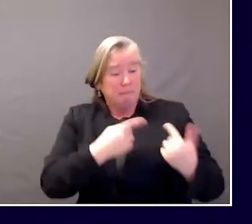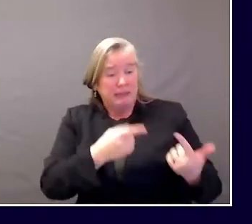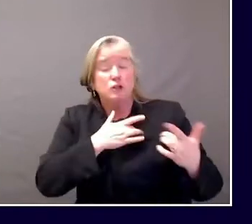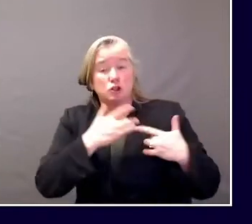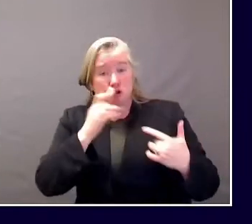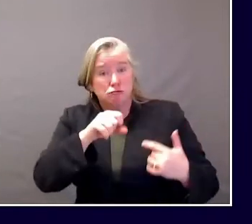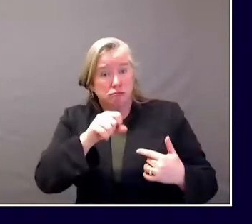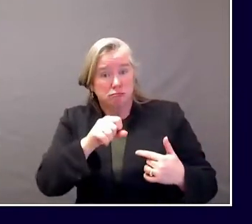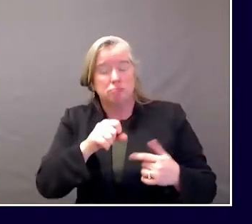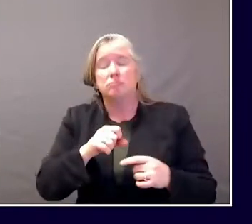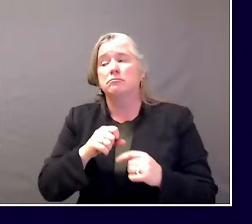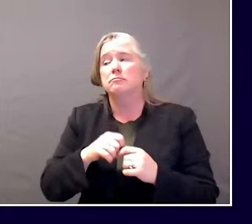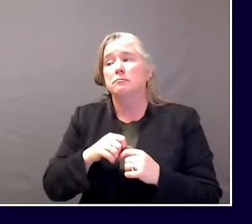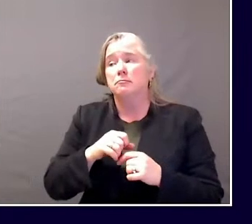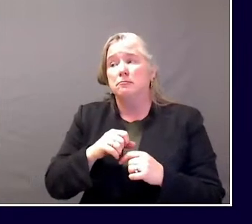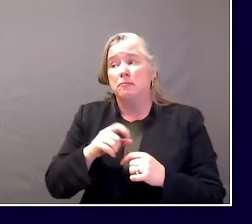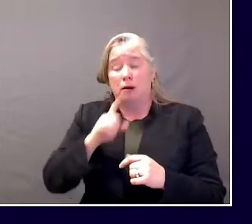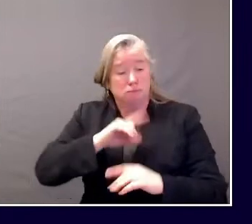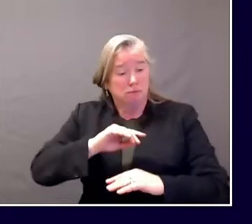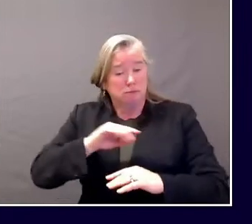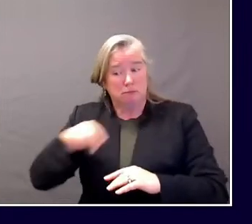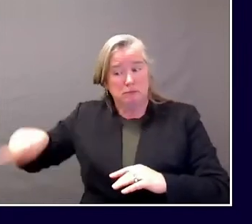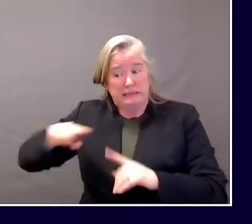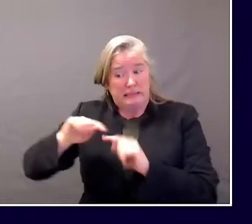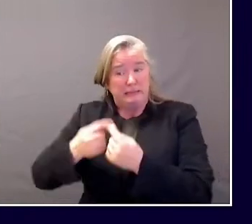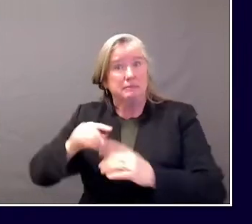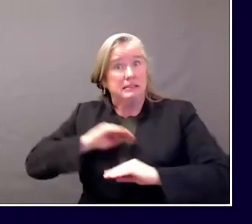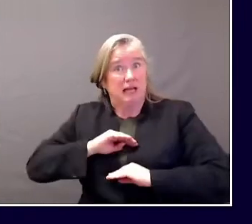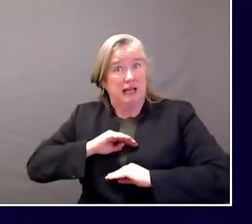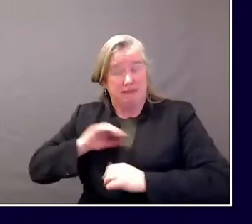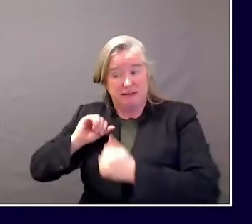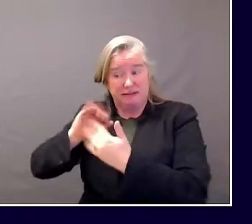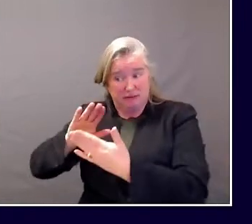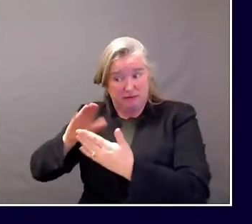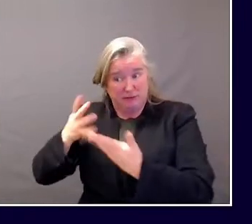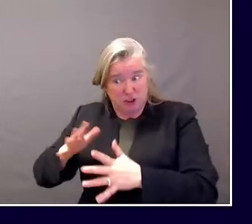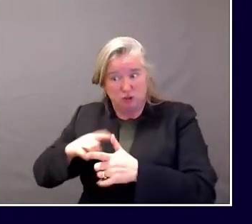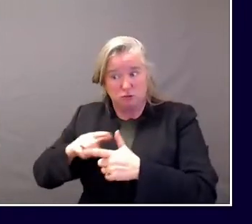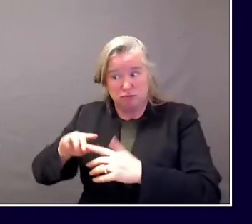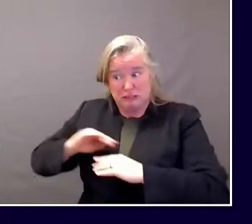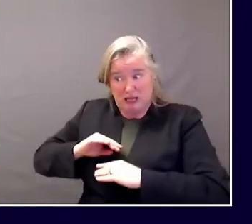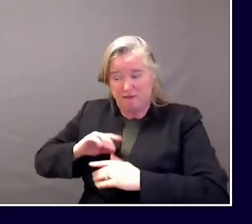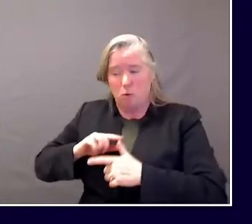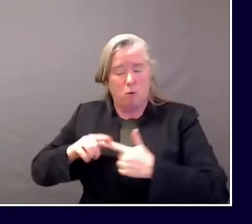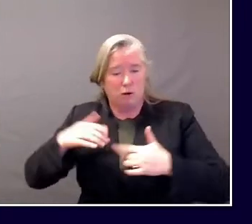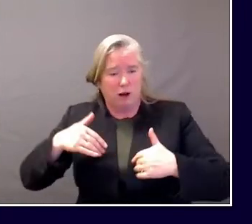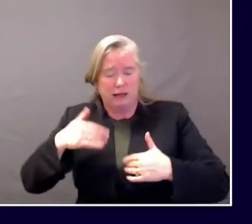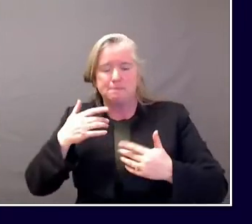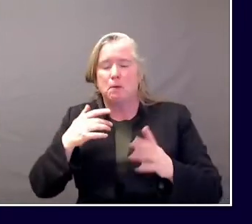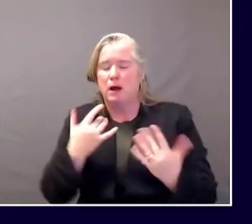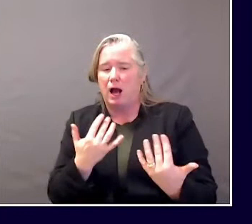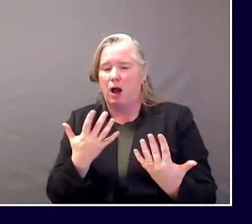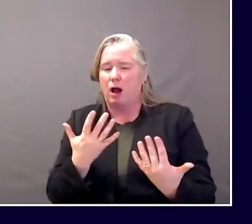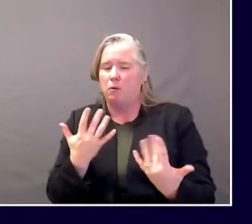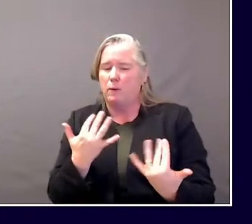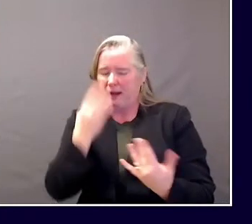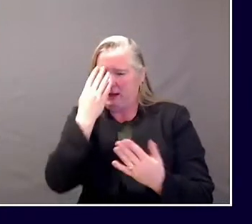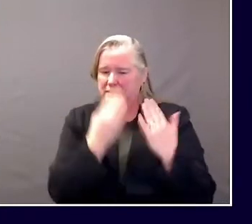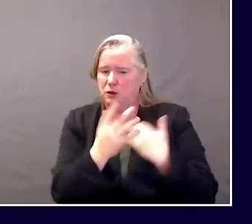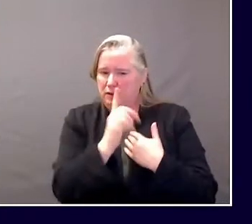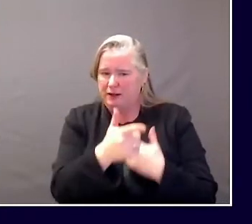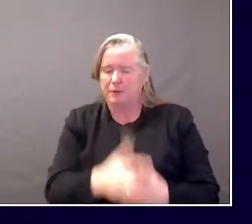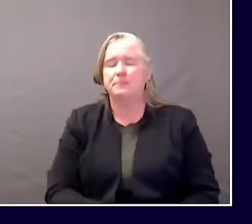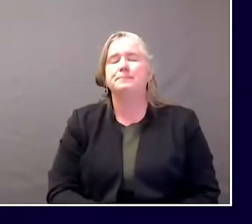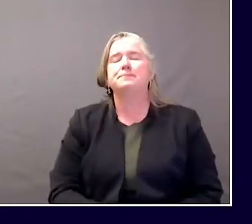than misspeaking, I'd rather review the data a bit more closely. Understood. One other question, as you're figuring out logistics for ramping